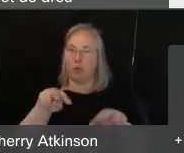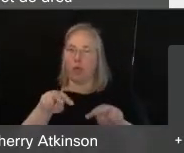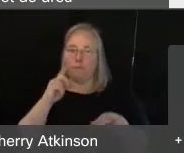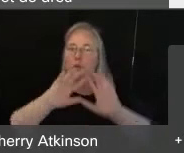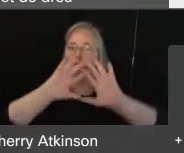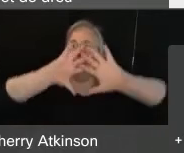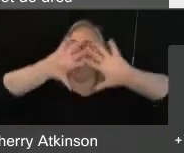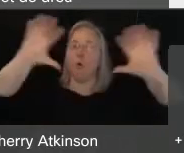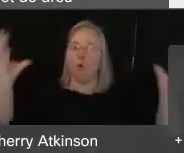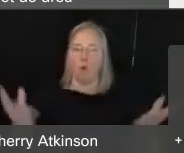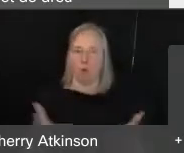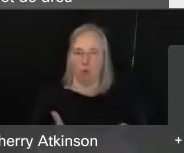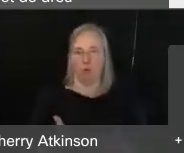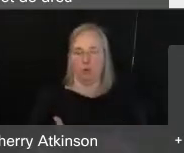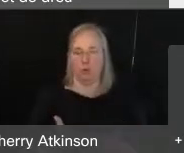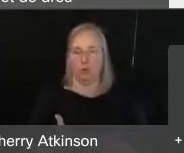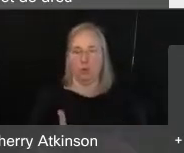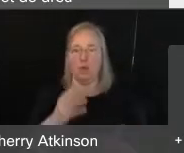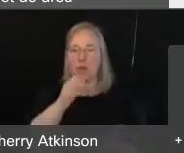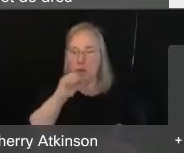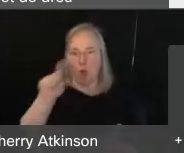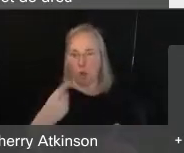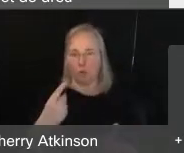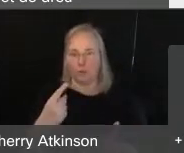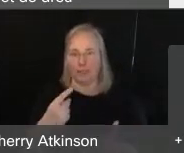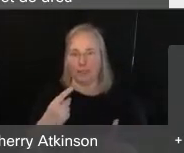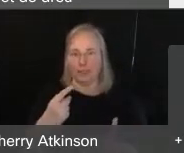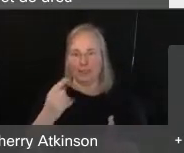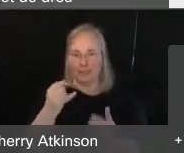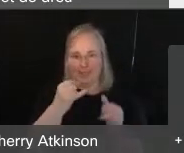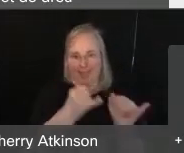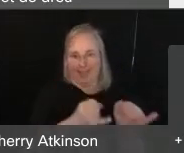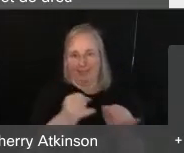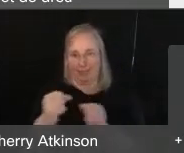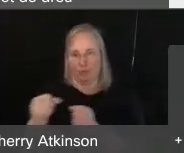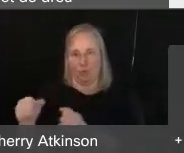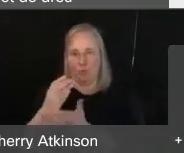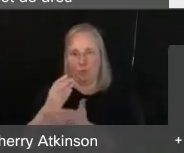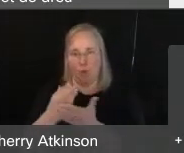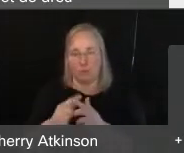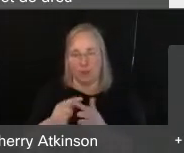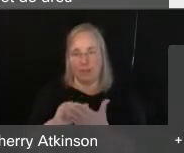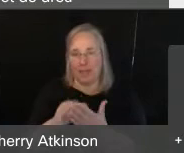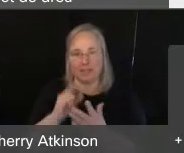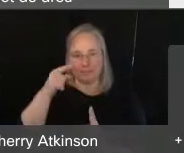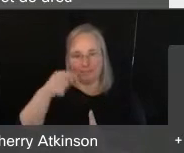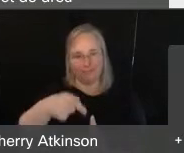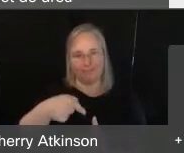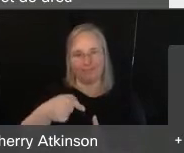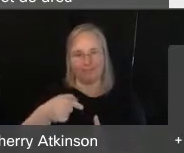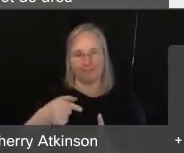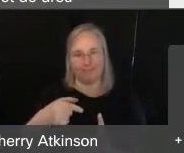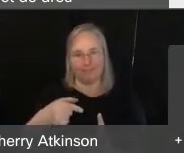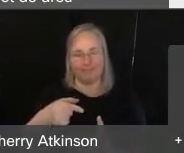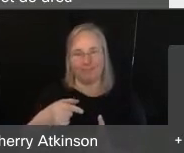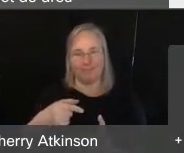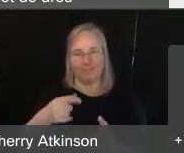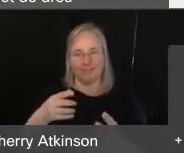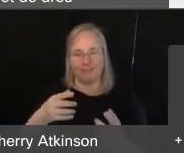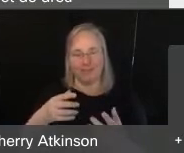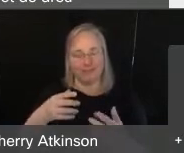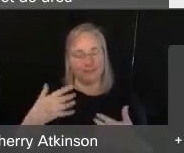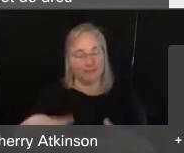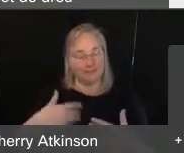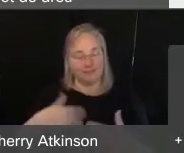whole as opposed to just individual parts. But I think this gets to the heart of the matter of the challenges that